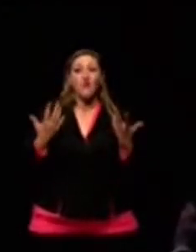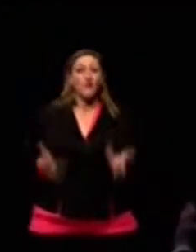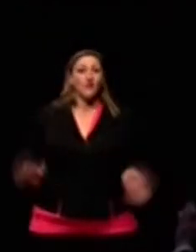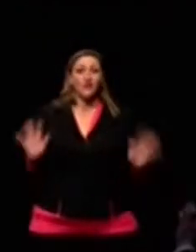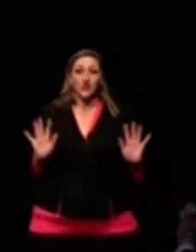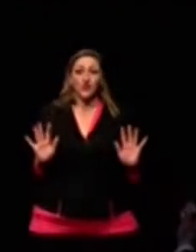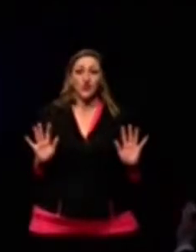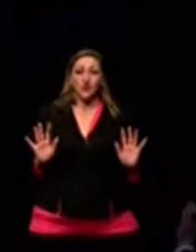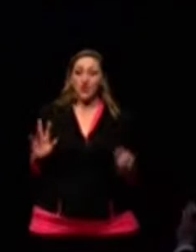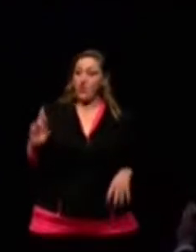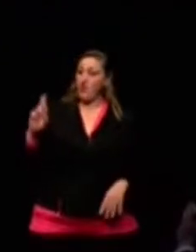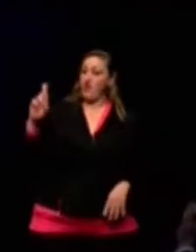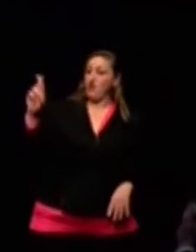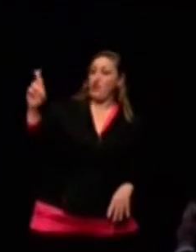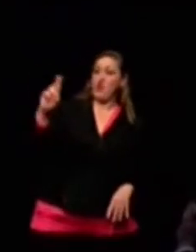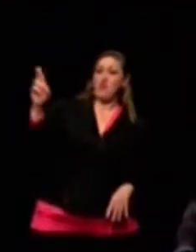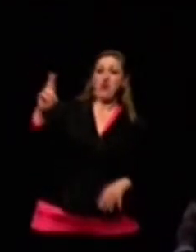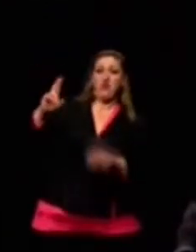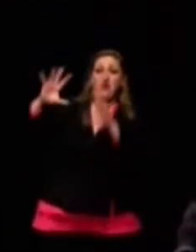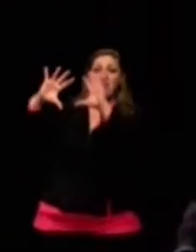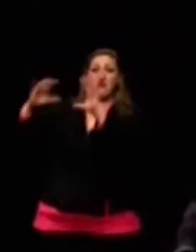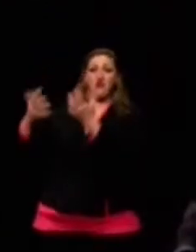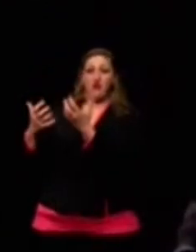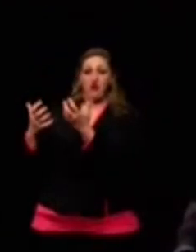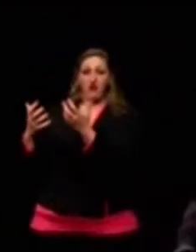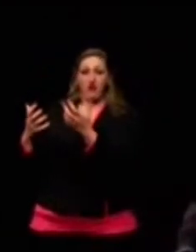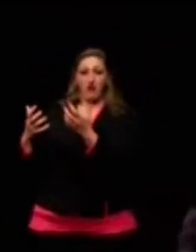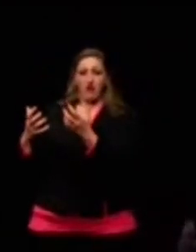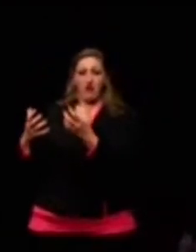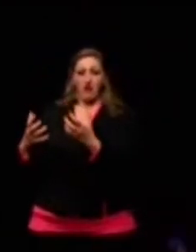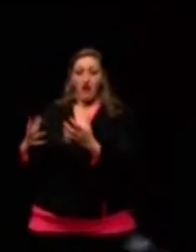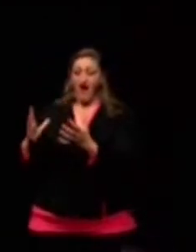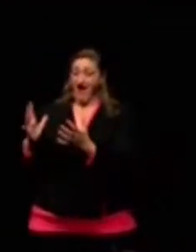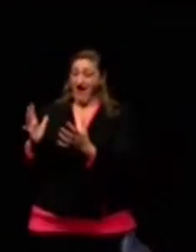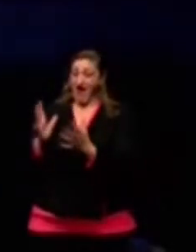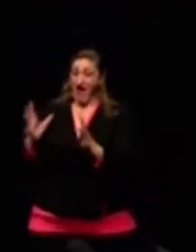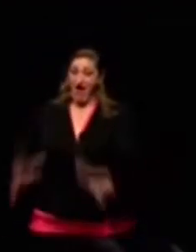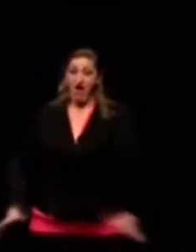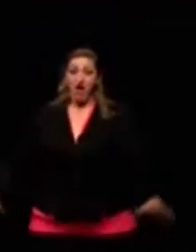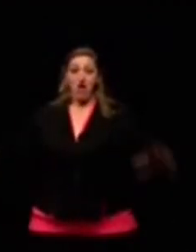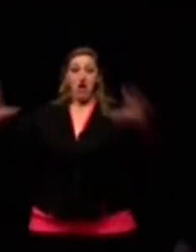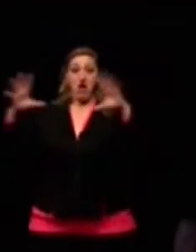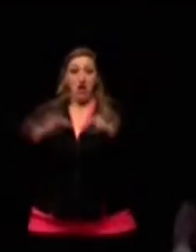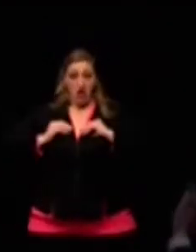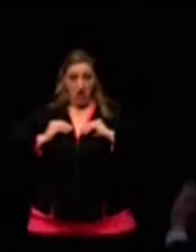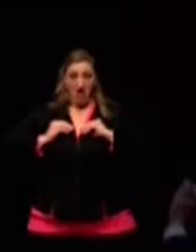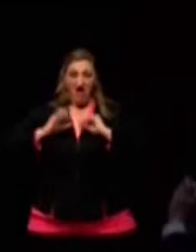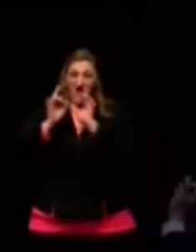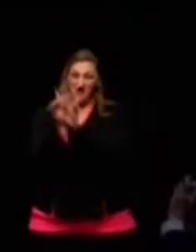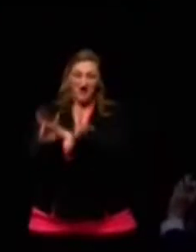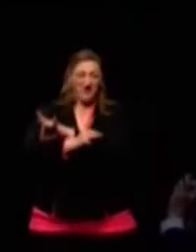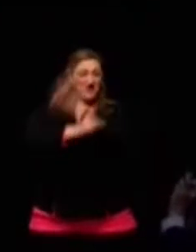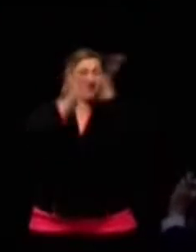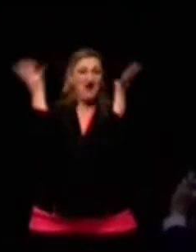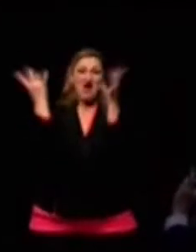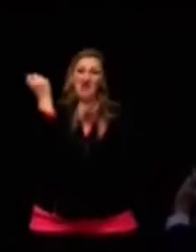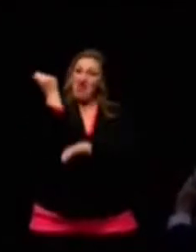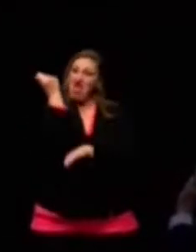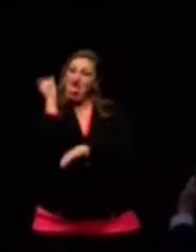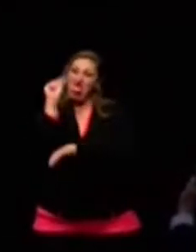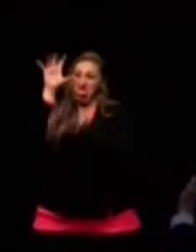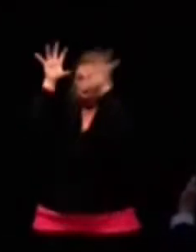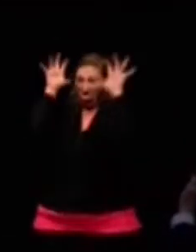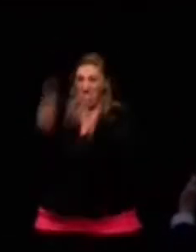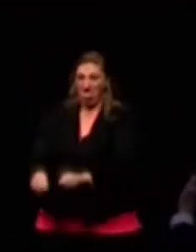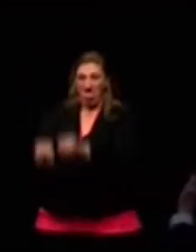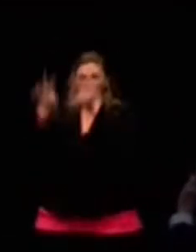Republican Party officially embraces violent insurrection as legitimate